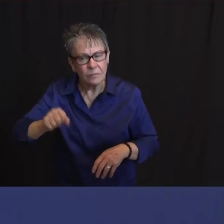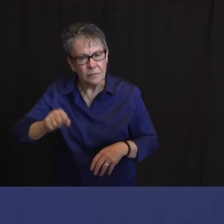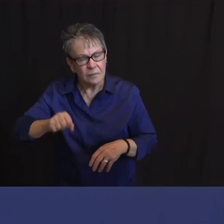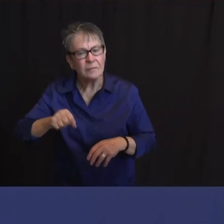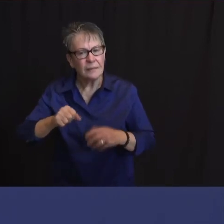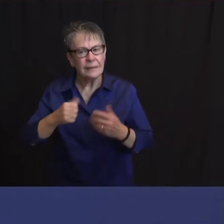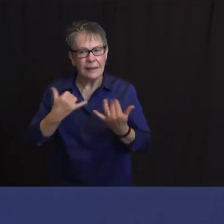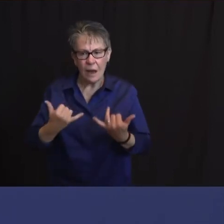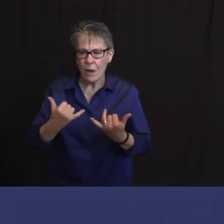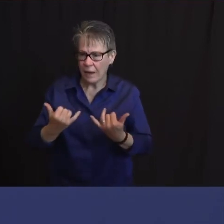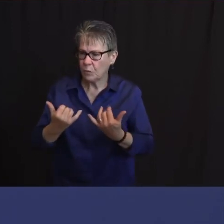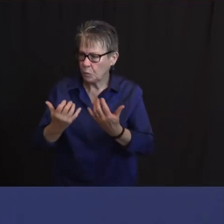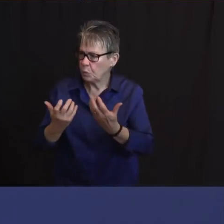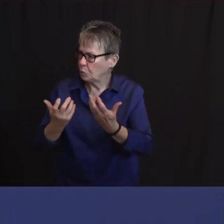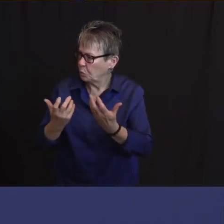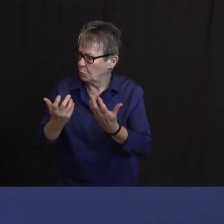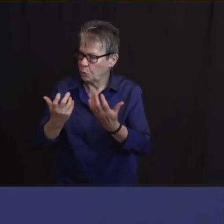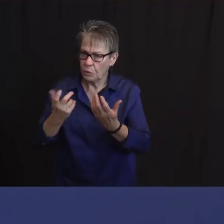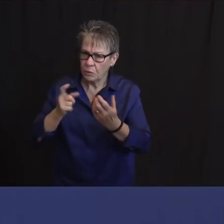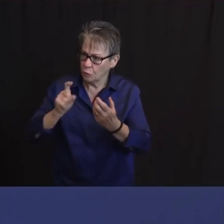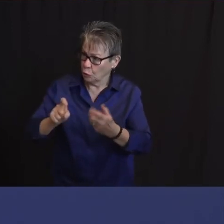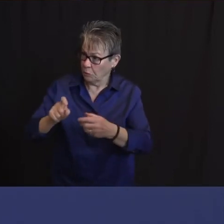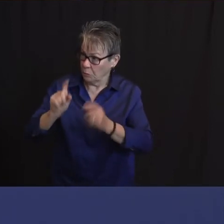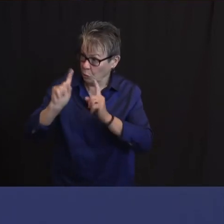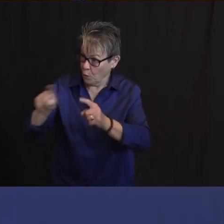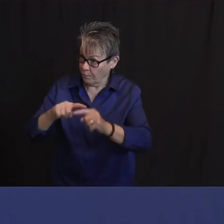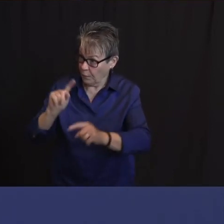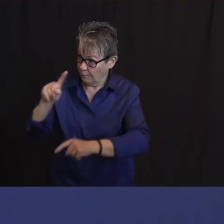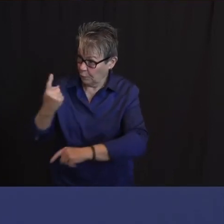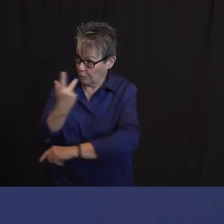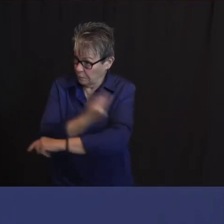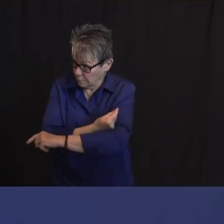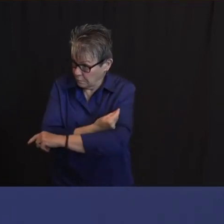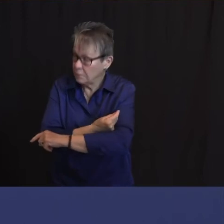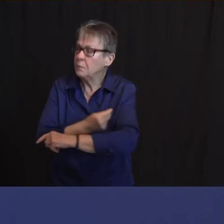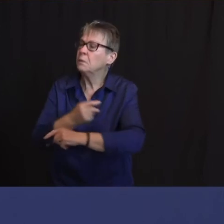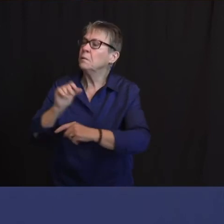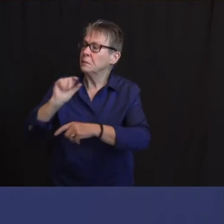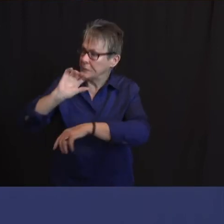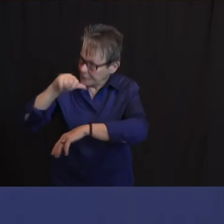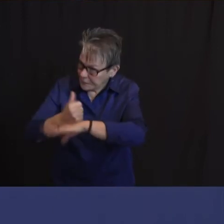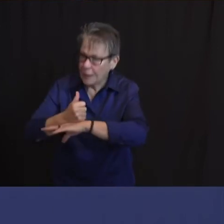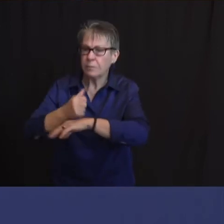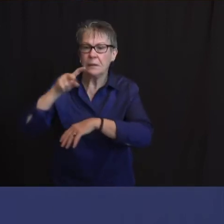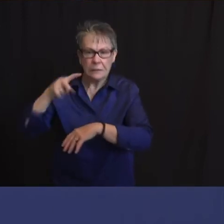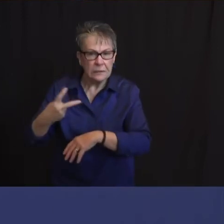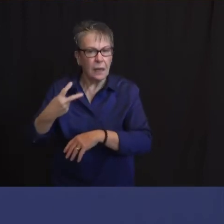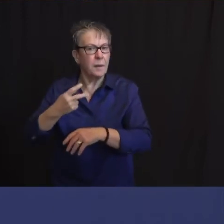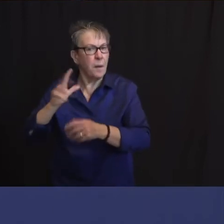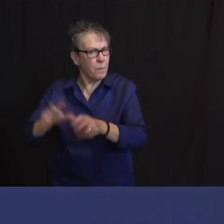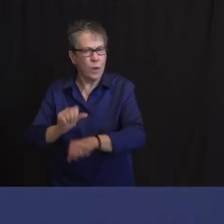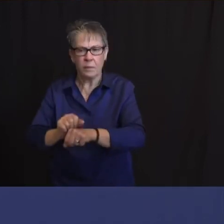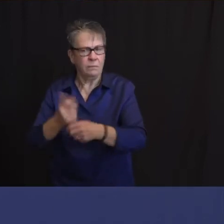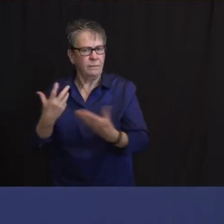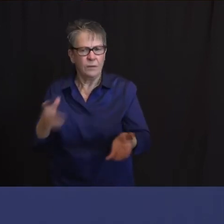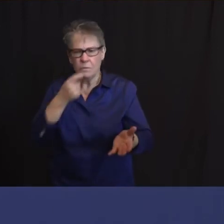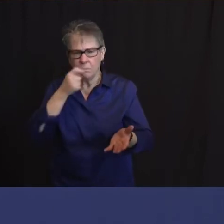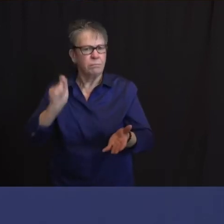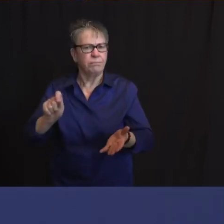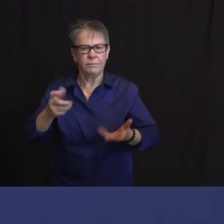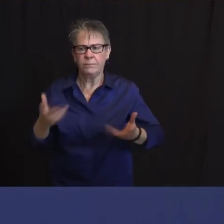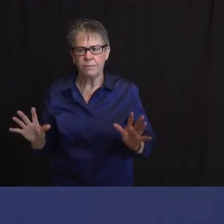leave after taking the first shot. I'll let Judy weigh in that. Could we see Walmart extending beyond the remit that Judy just